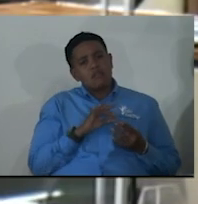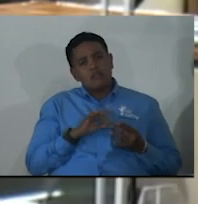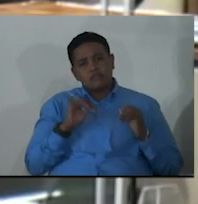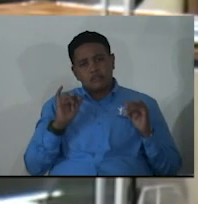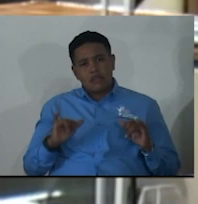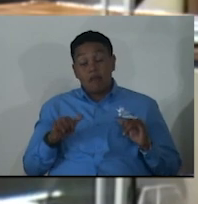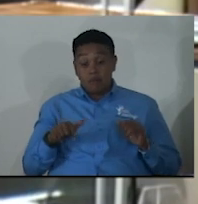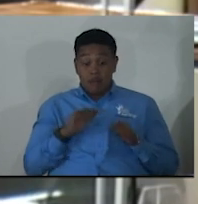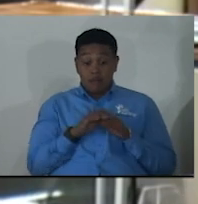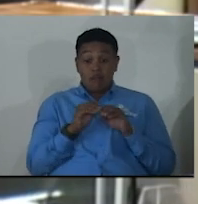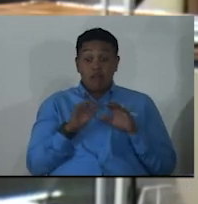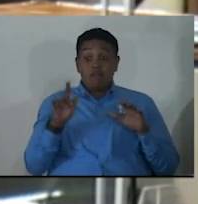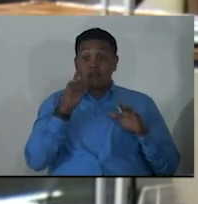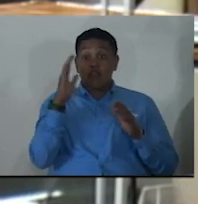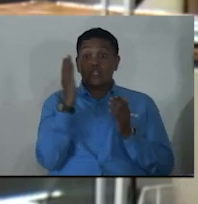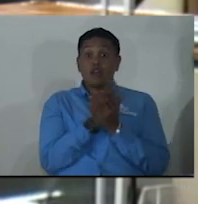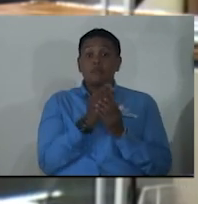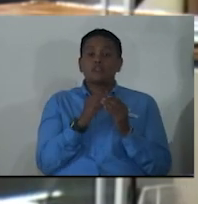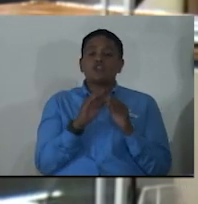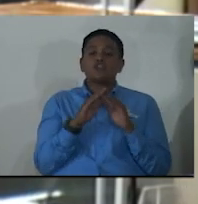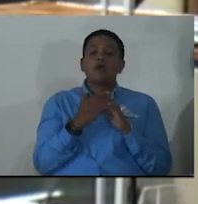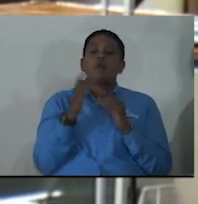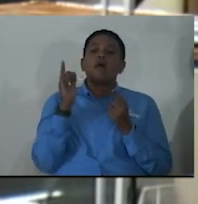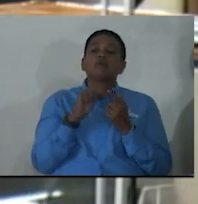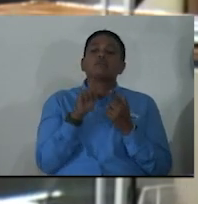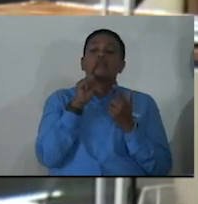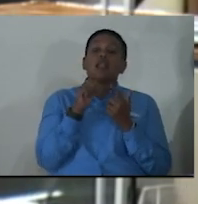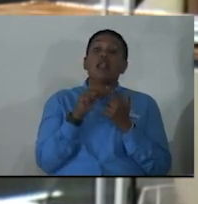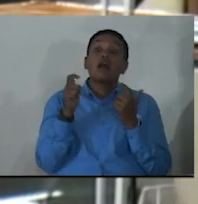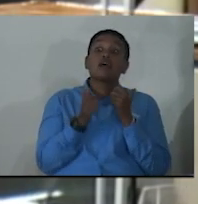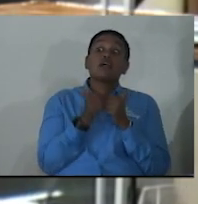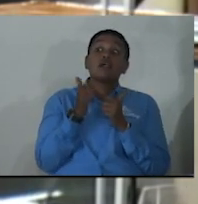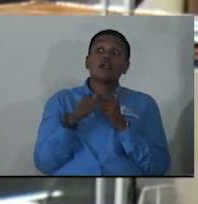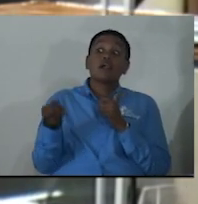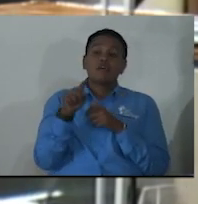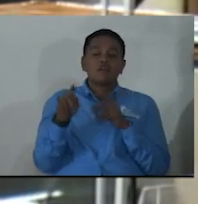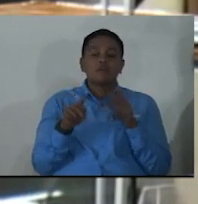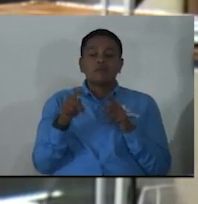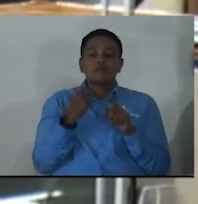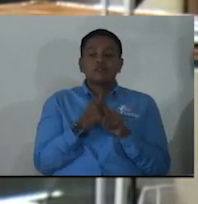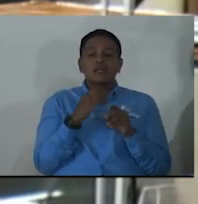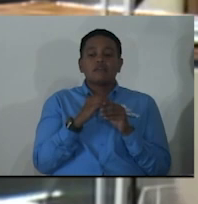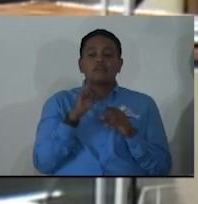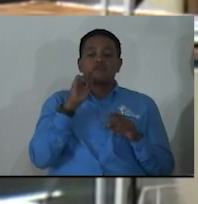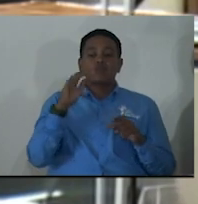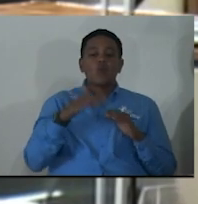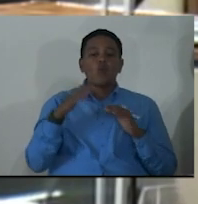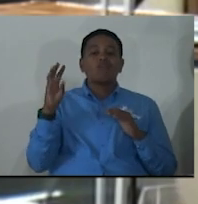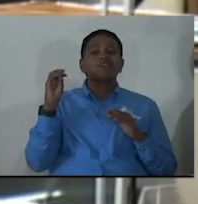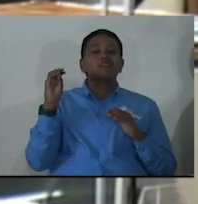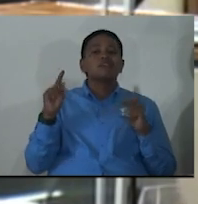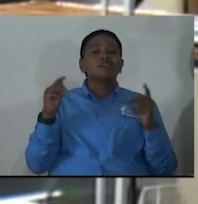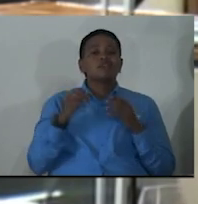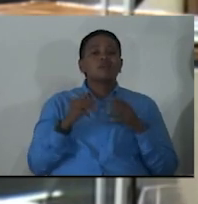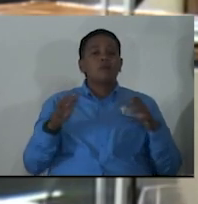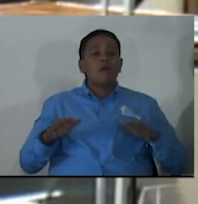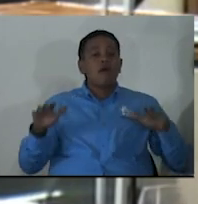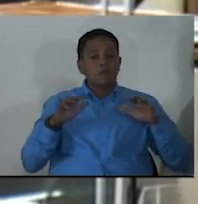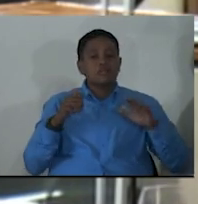pandemic does not end in Jamaica until a large majority of persons in the over 60 population